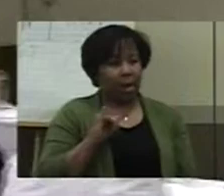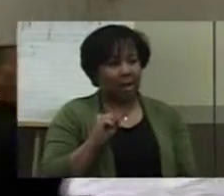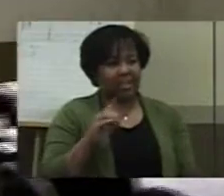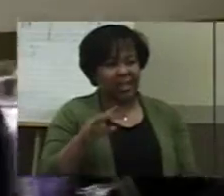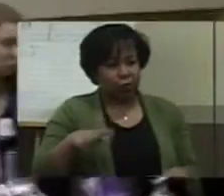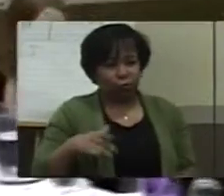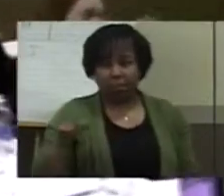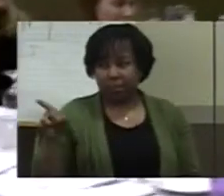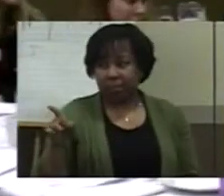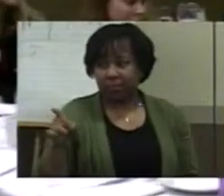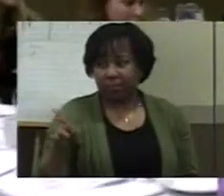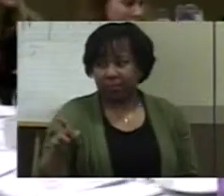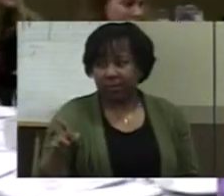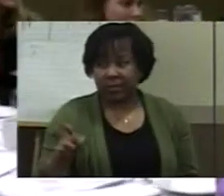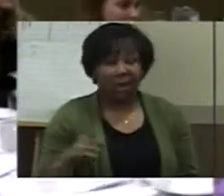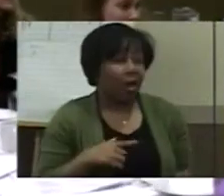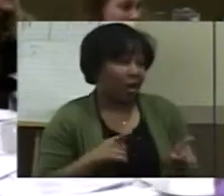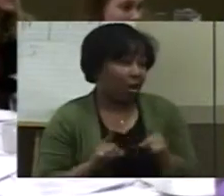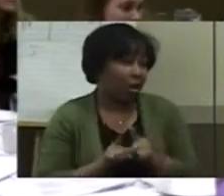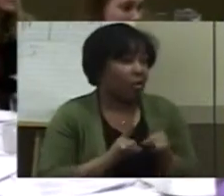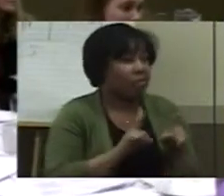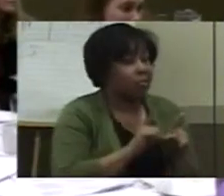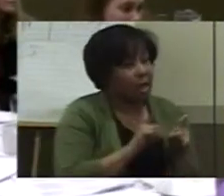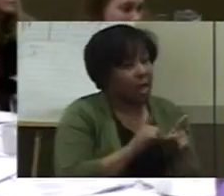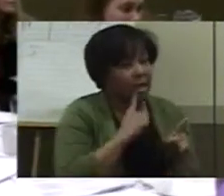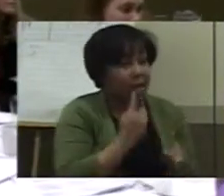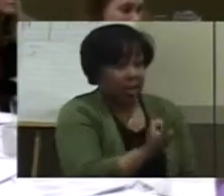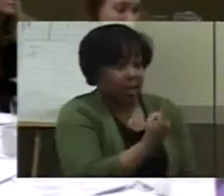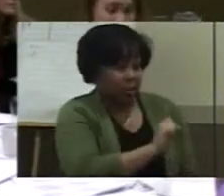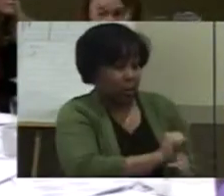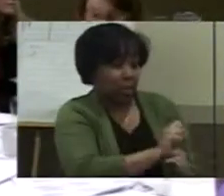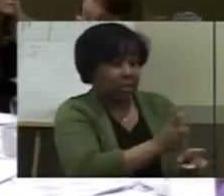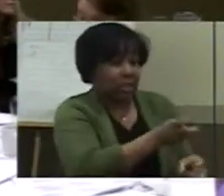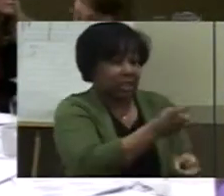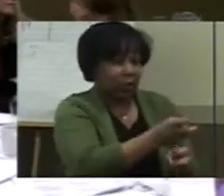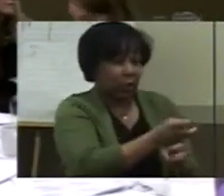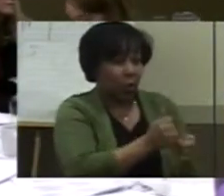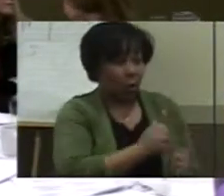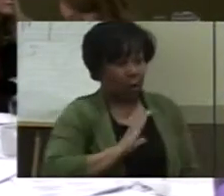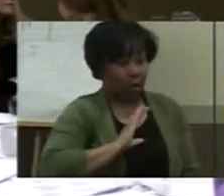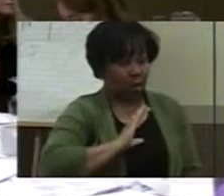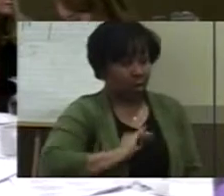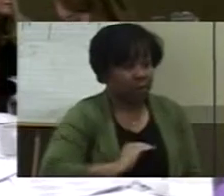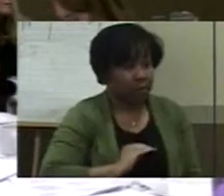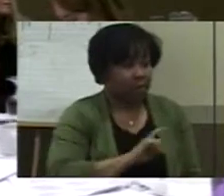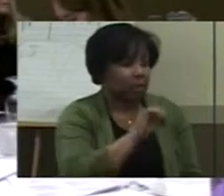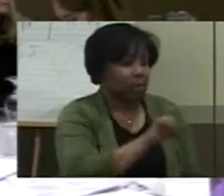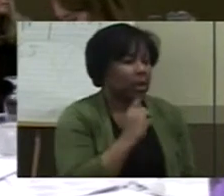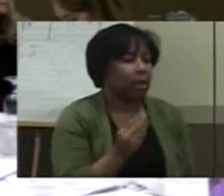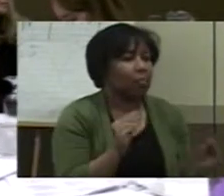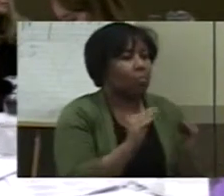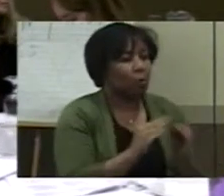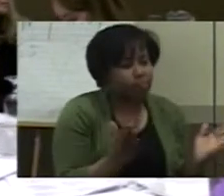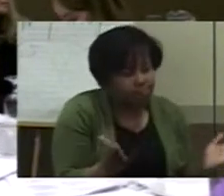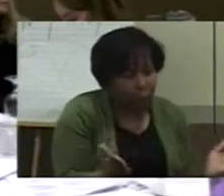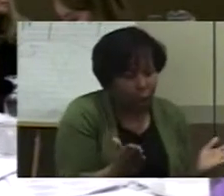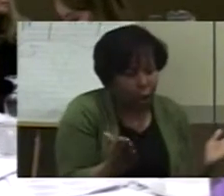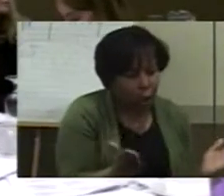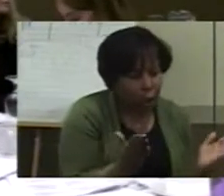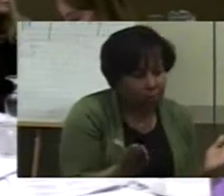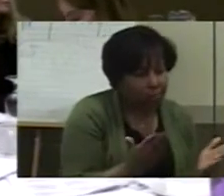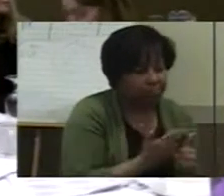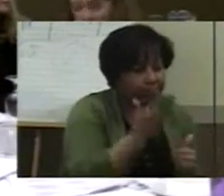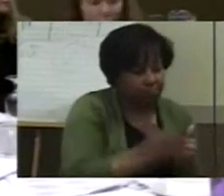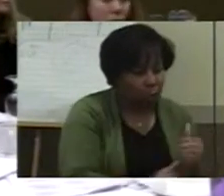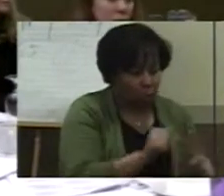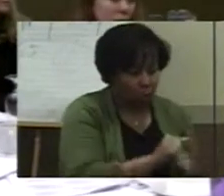here? Well, I also just put that the independent work was difficult, and with the low self-esteem, she needed extra encouragement to complete her work